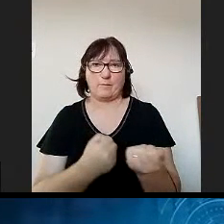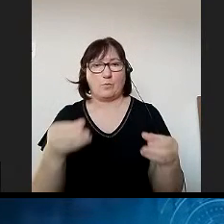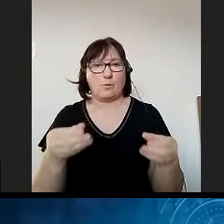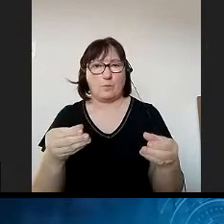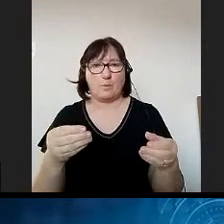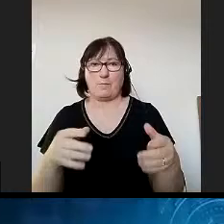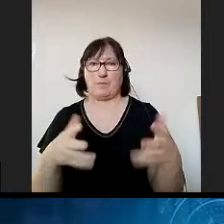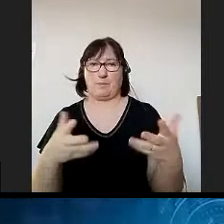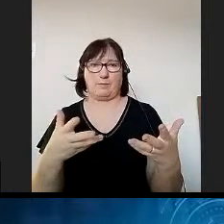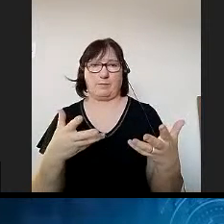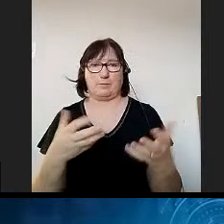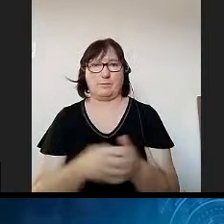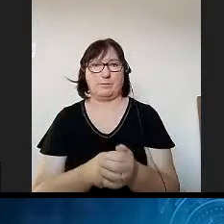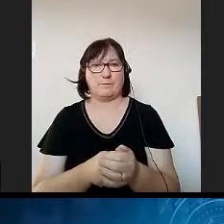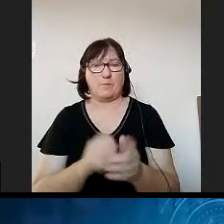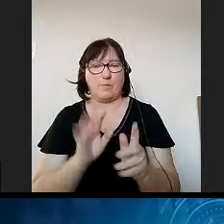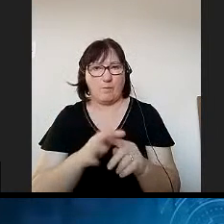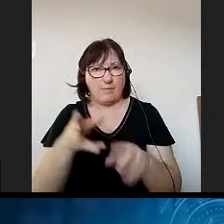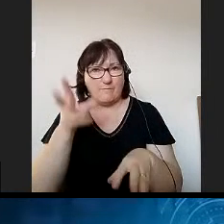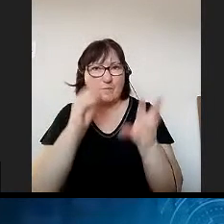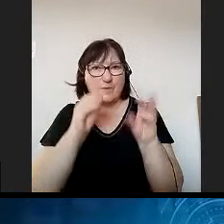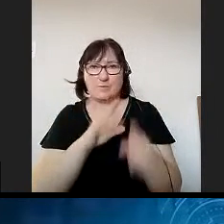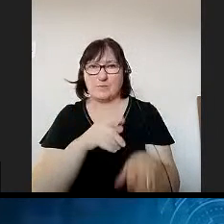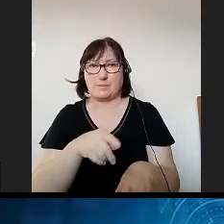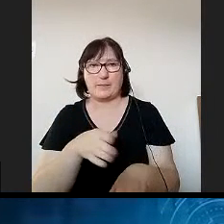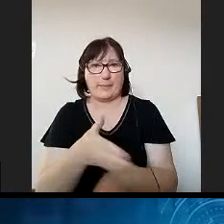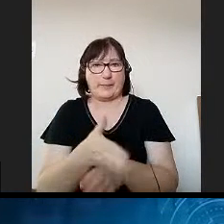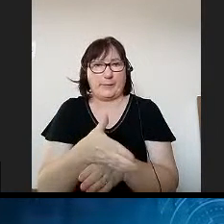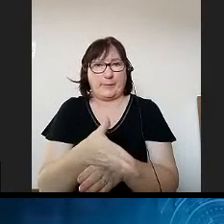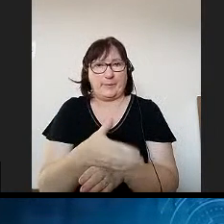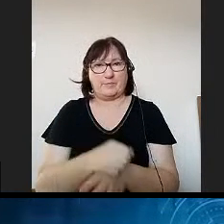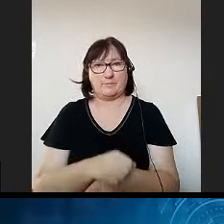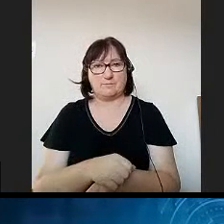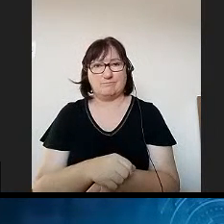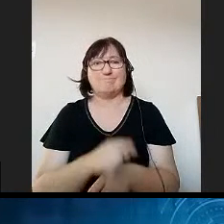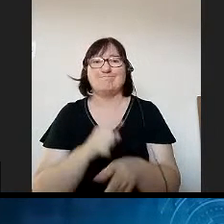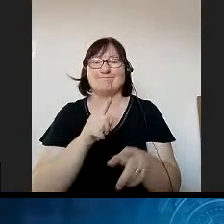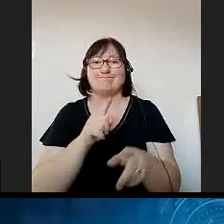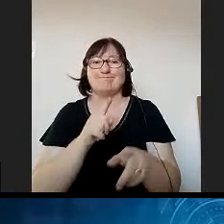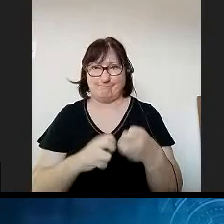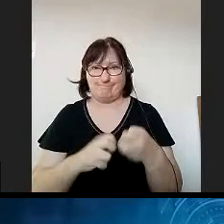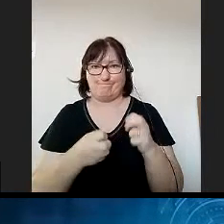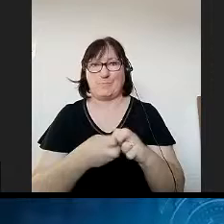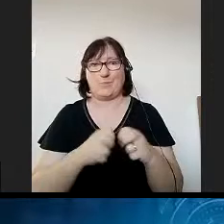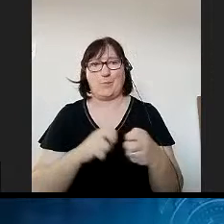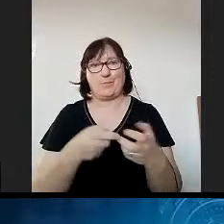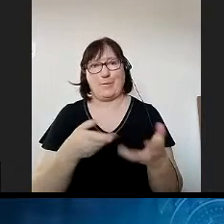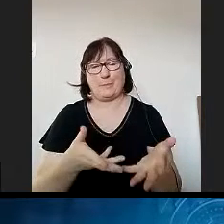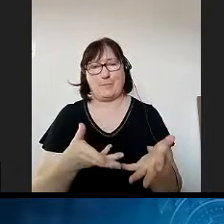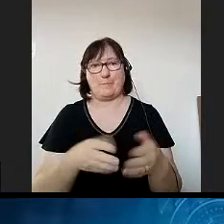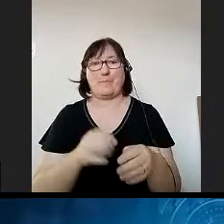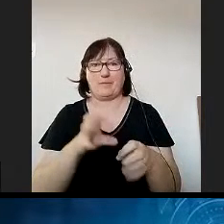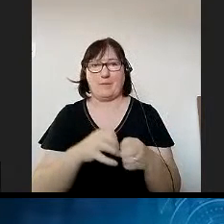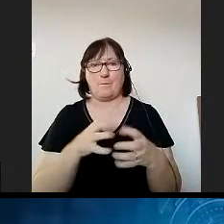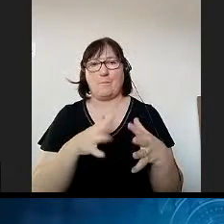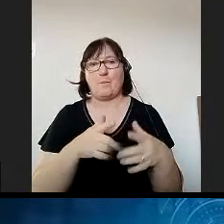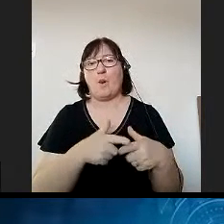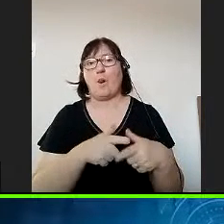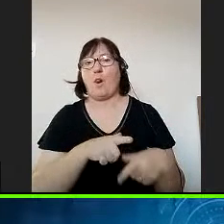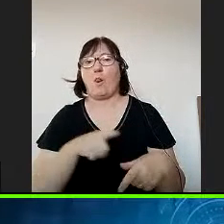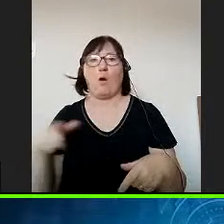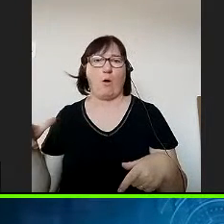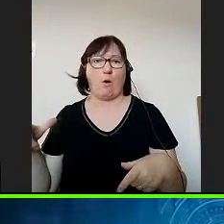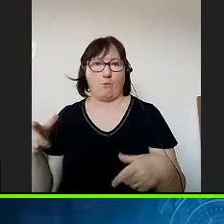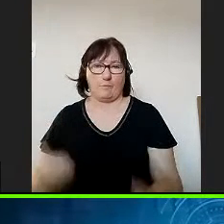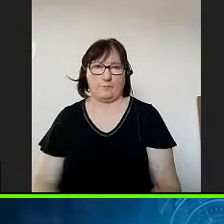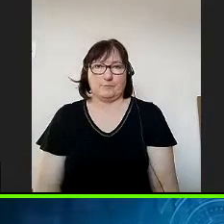those information, if it's not there, it becomes a problem to meet the deadline. Thank you very much, Patricia. Thank